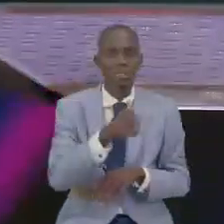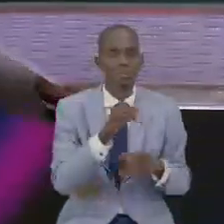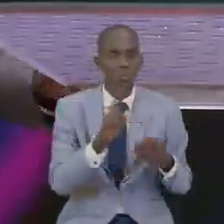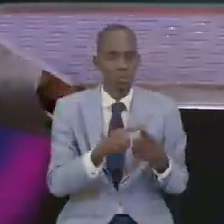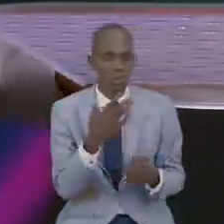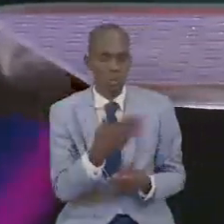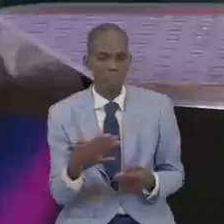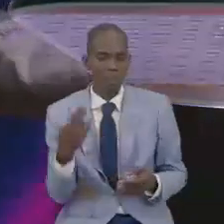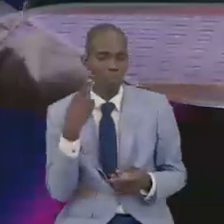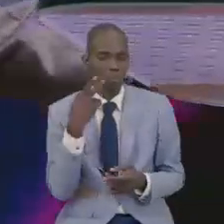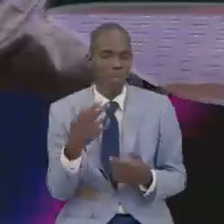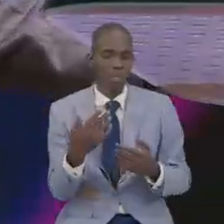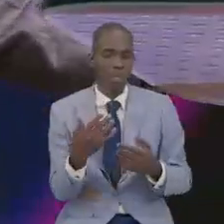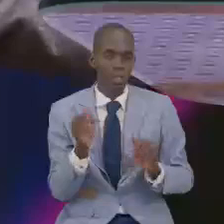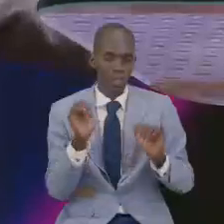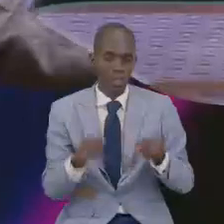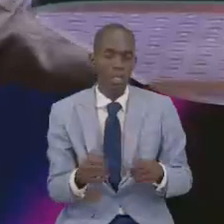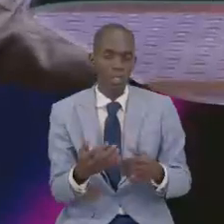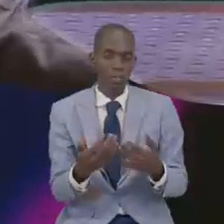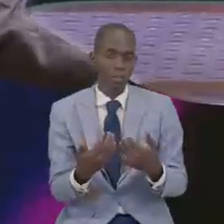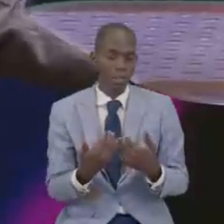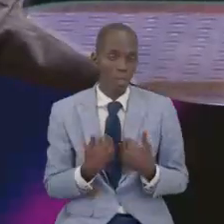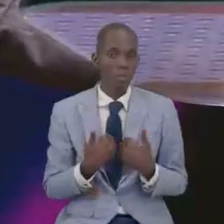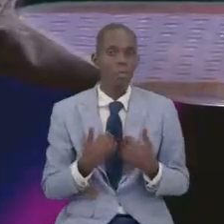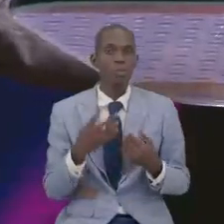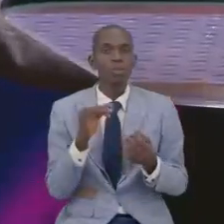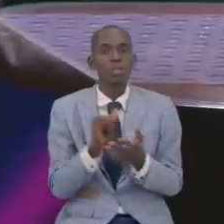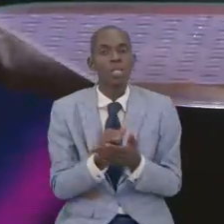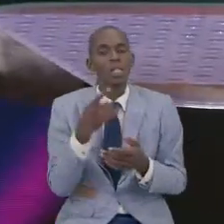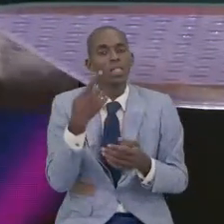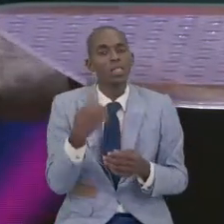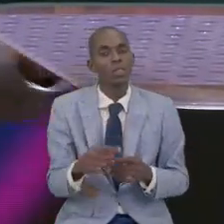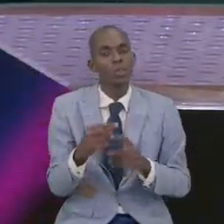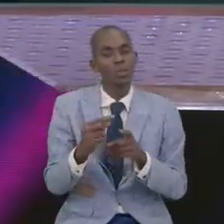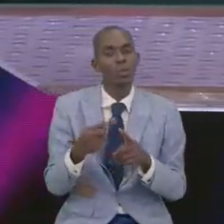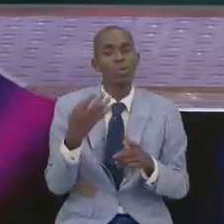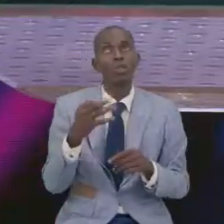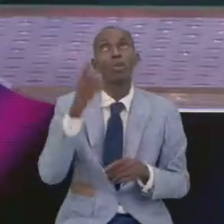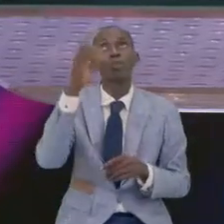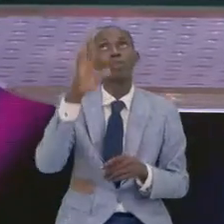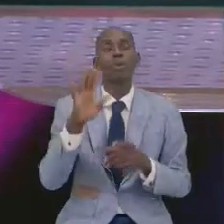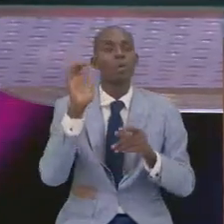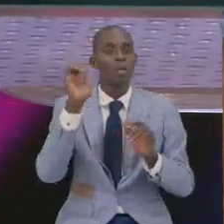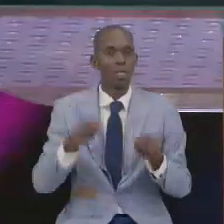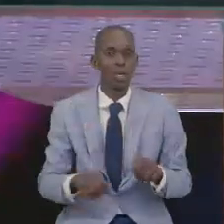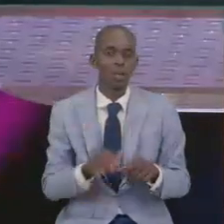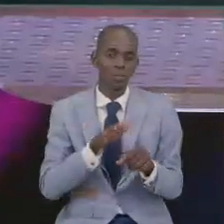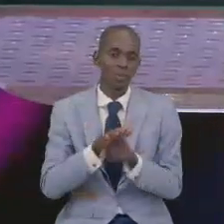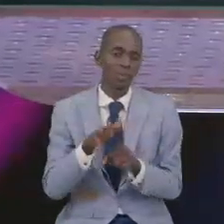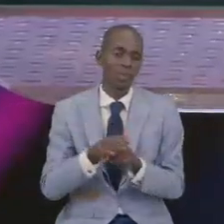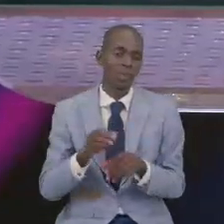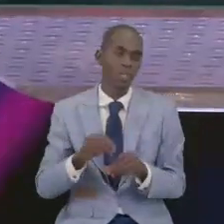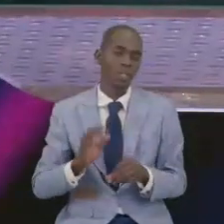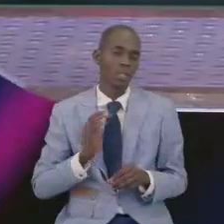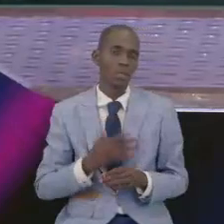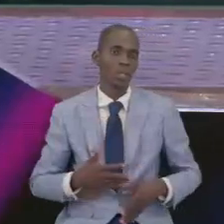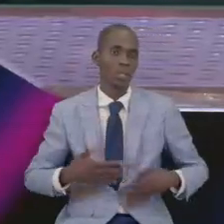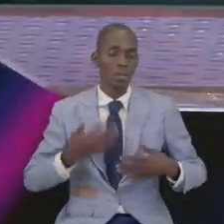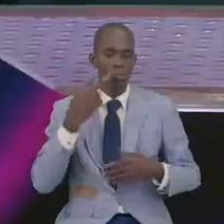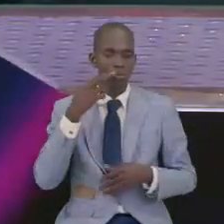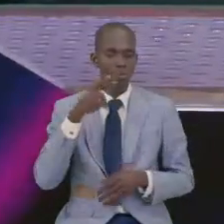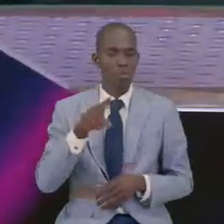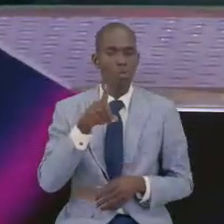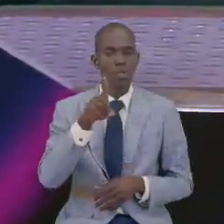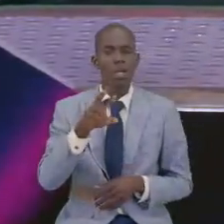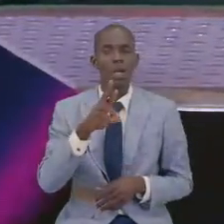so that the word of God will be fulfilled in our lives. Behold, thou art wiser than Daniel.